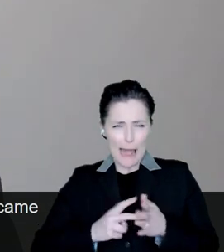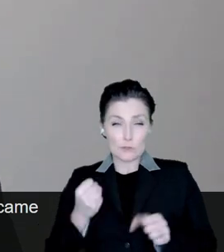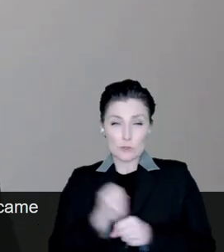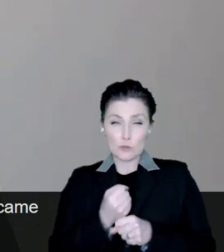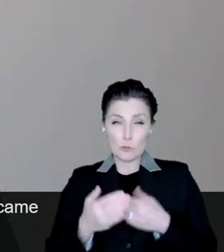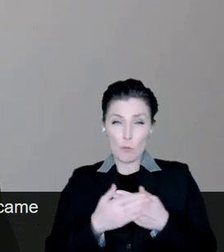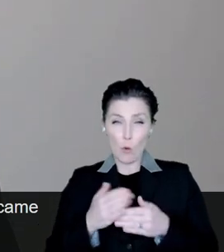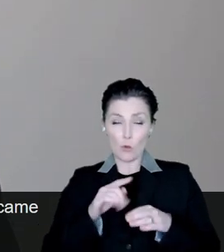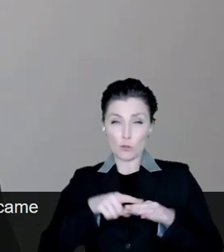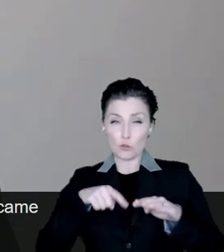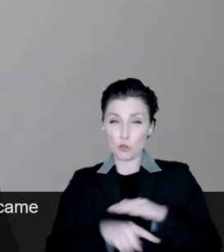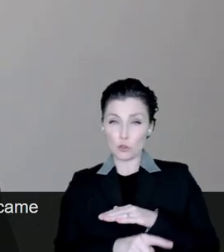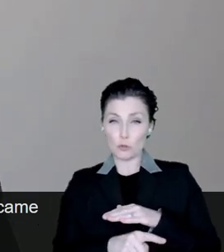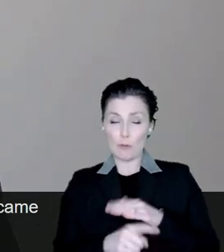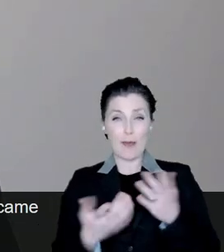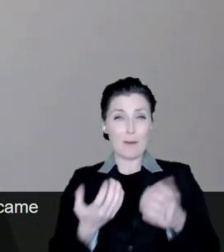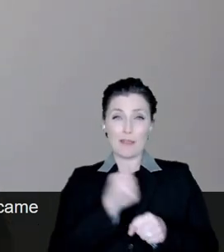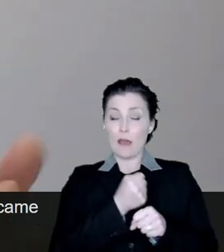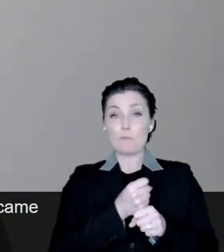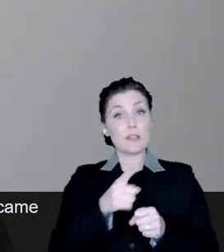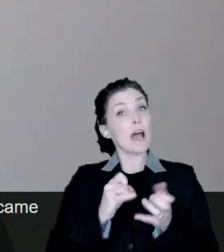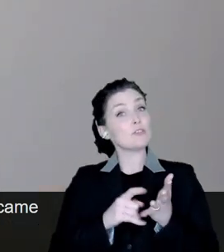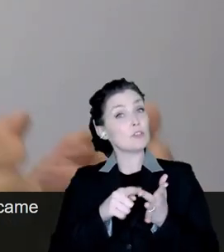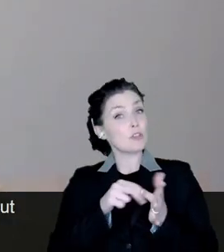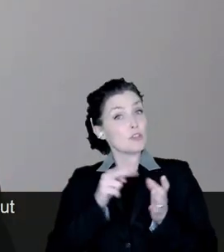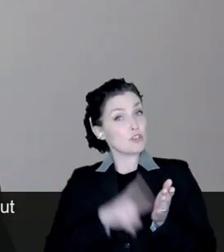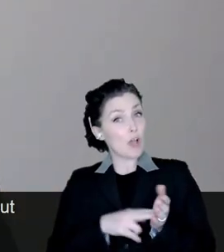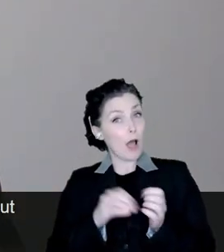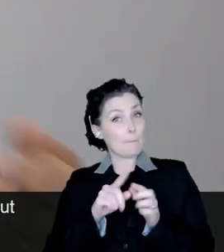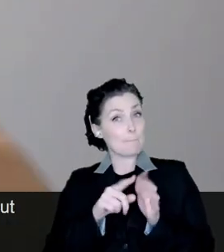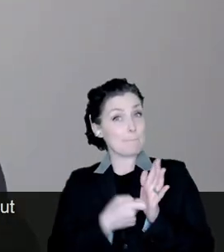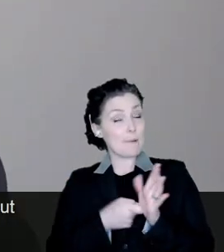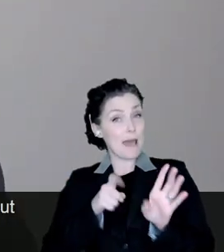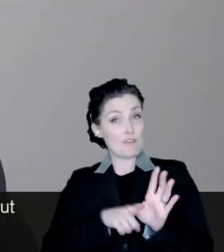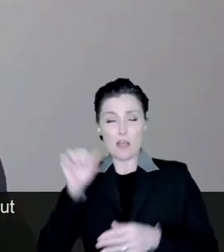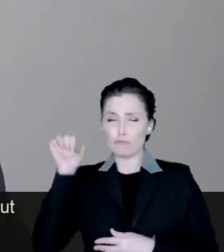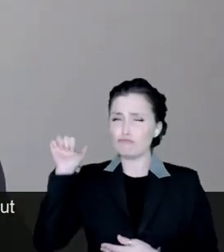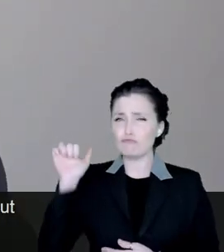government, and by the way, Sean Berry was absolutely right, and that's a good example of the Green Party